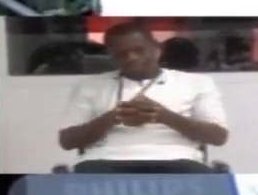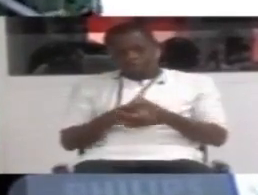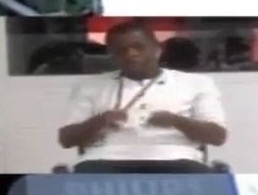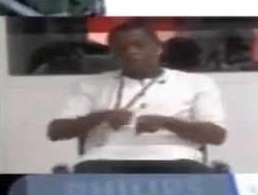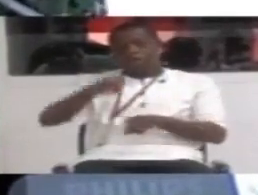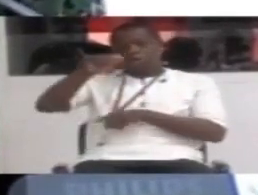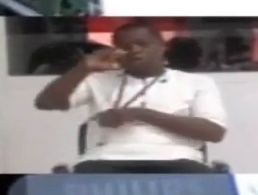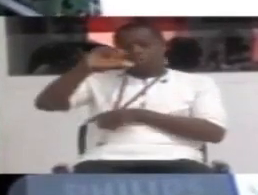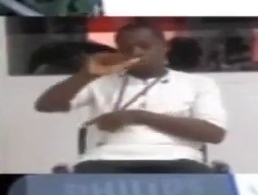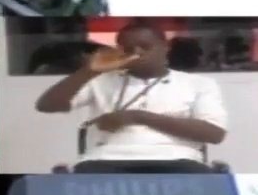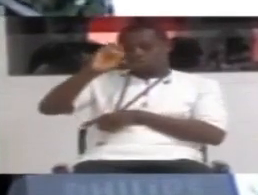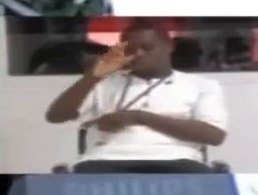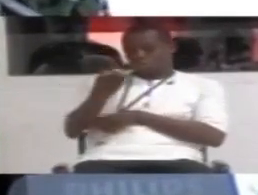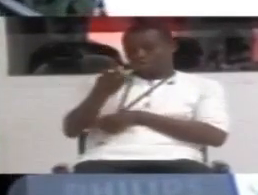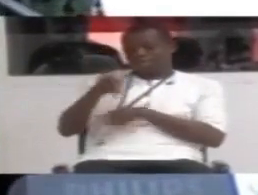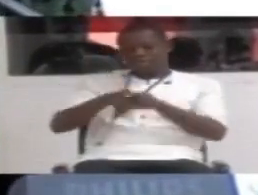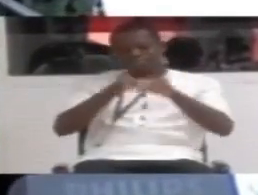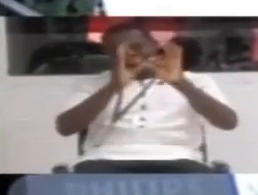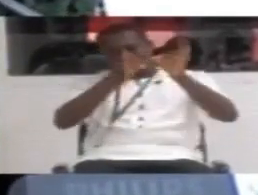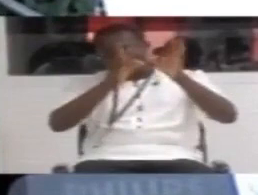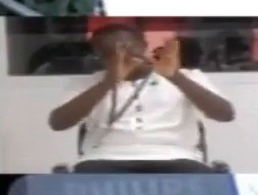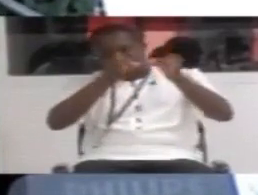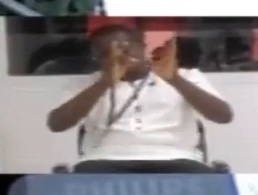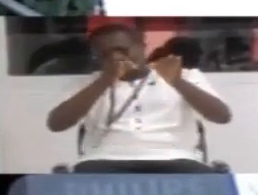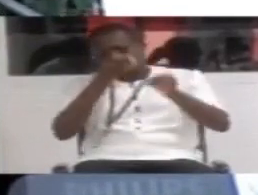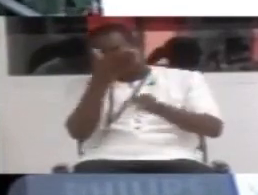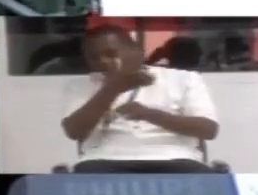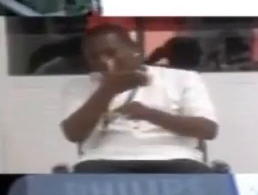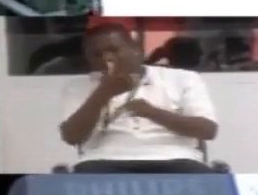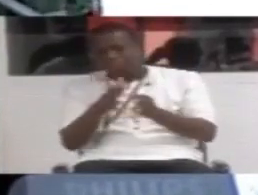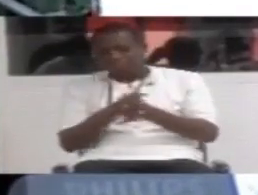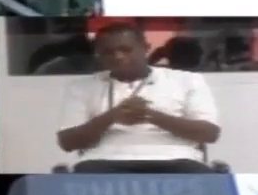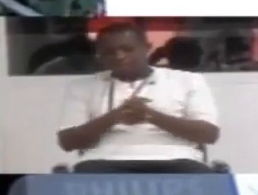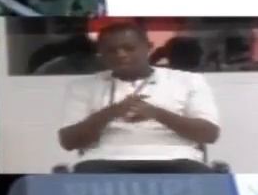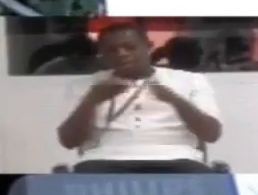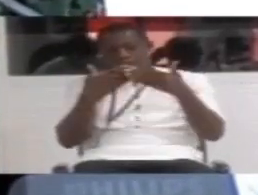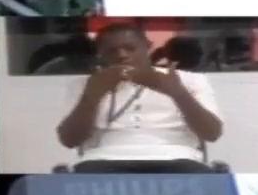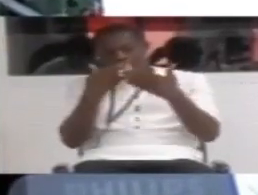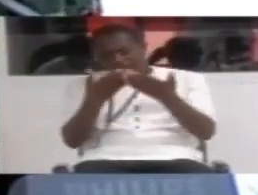Noa Badji daf ñu brief fofu. We were briefed by Noa Badji. Ne